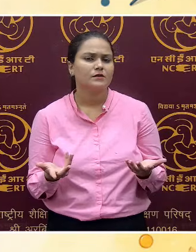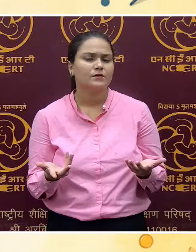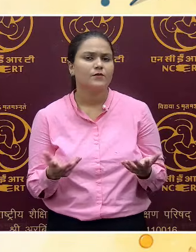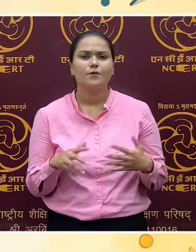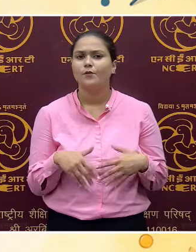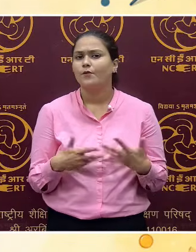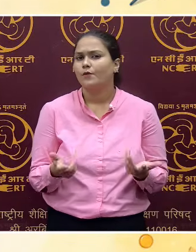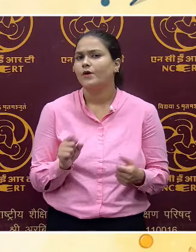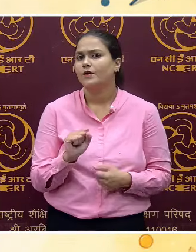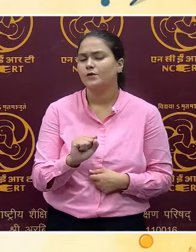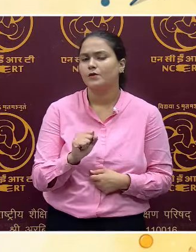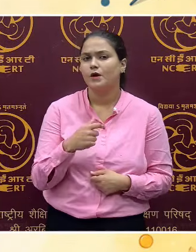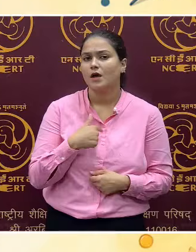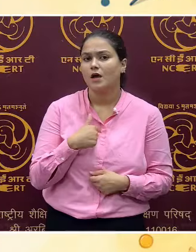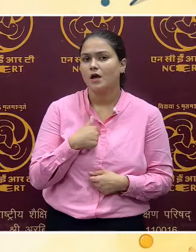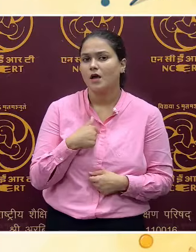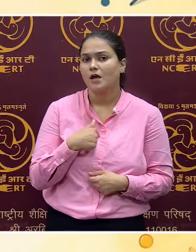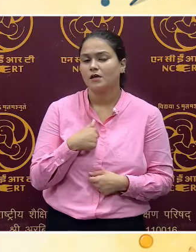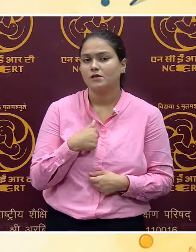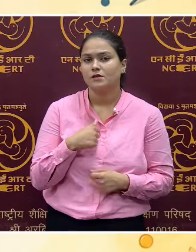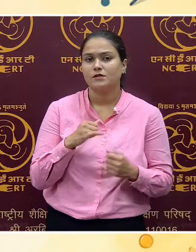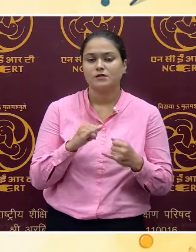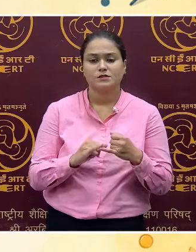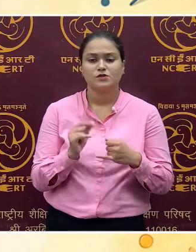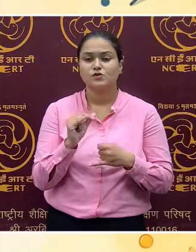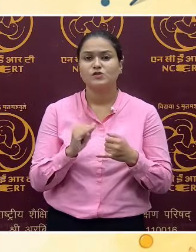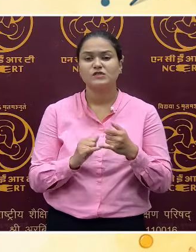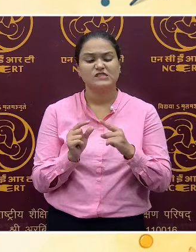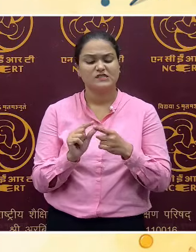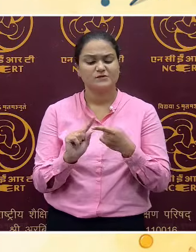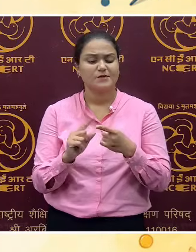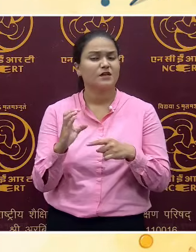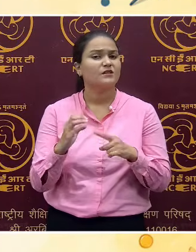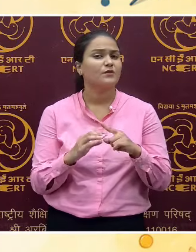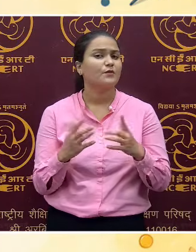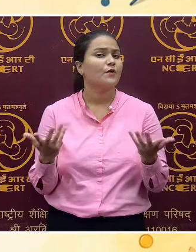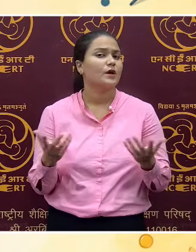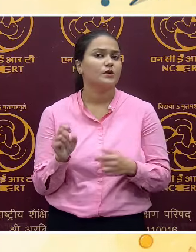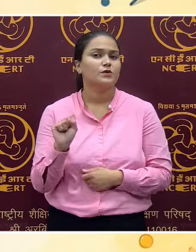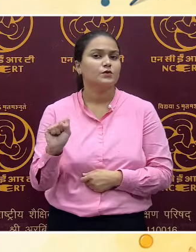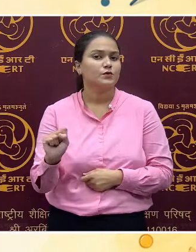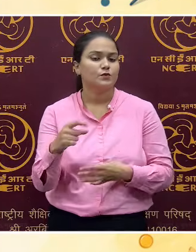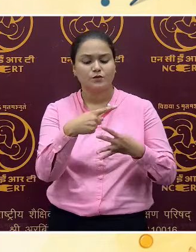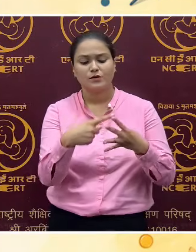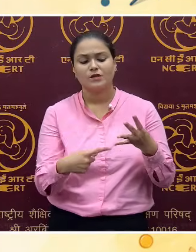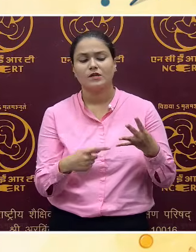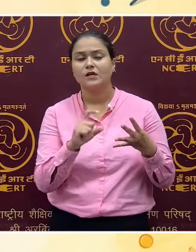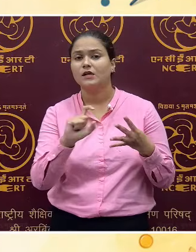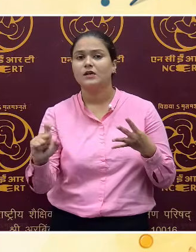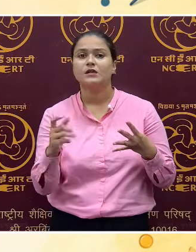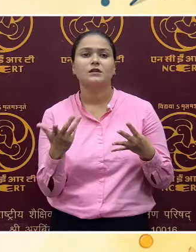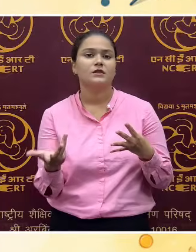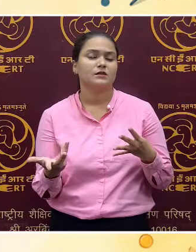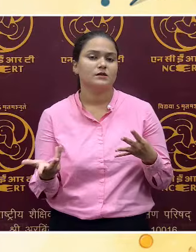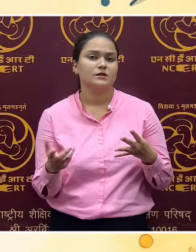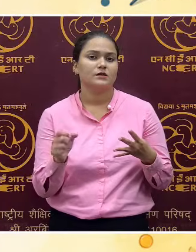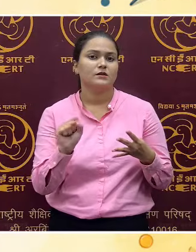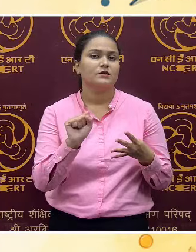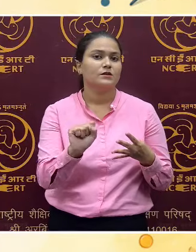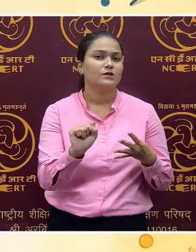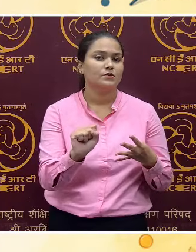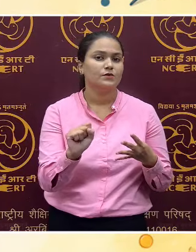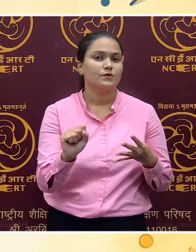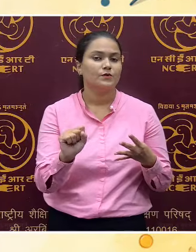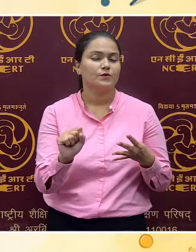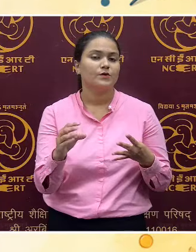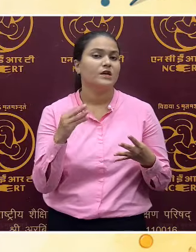me? Why should I be the suspect? Why should I suspect you? So clearly you are suspecting